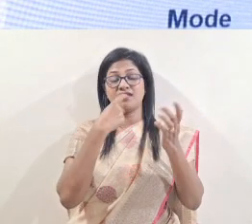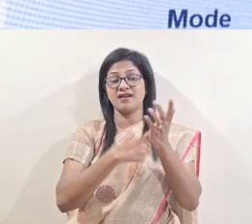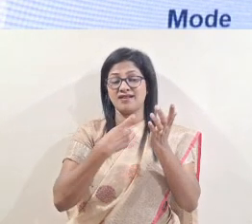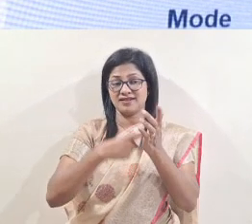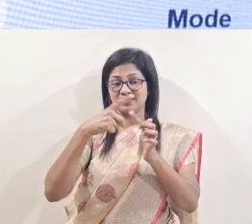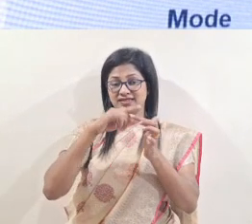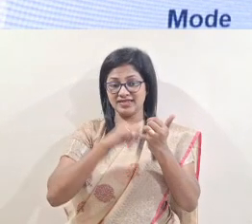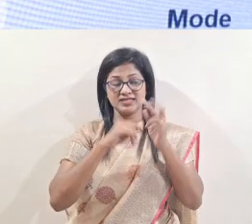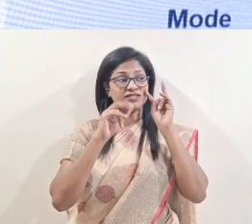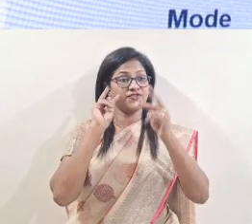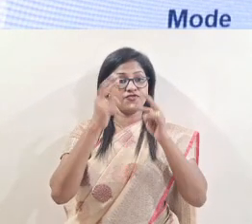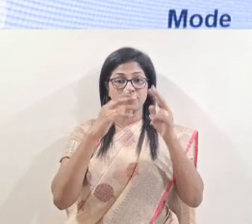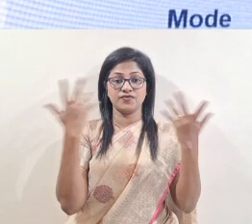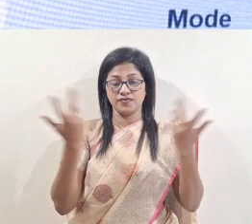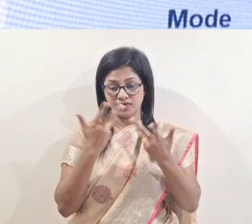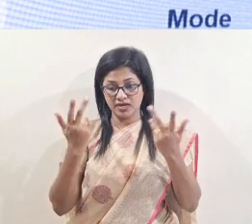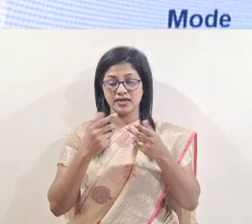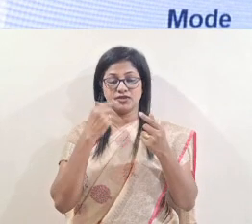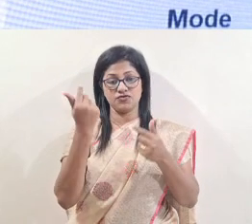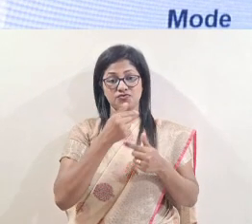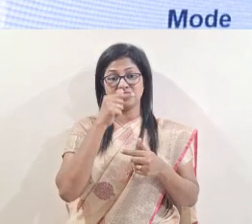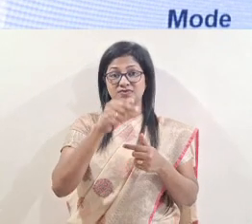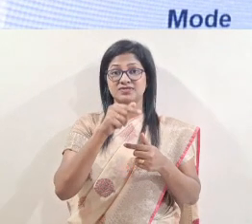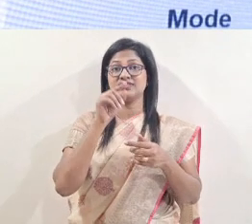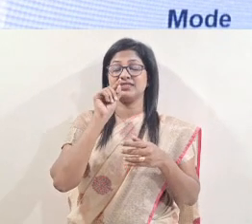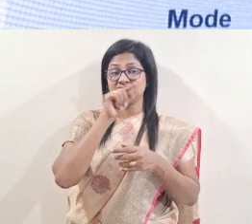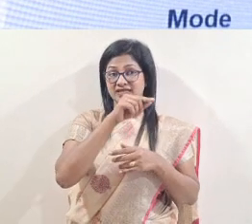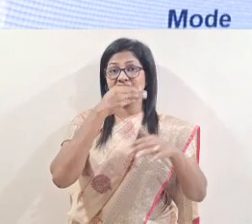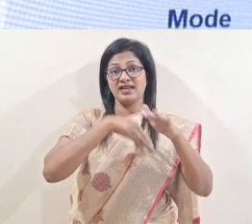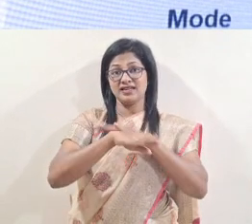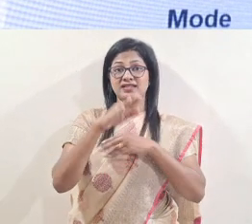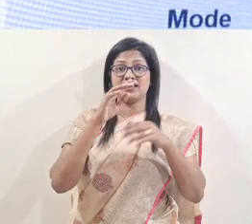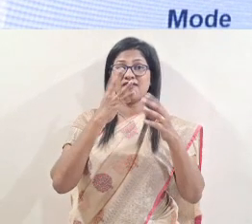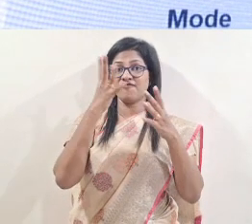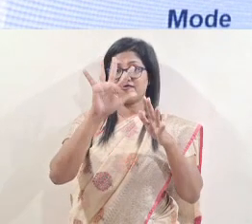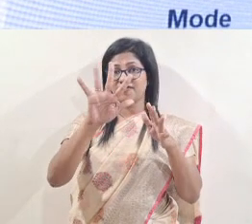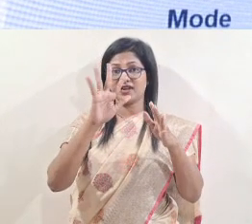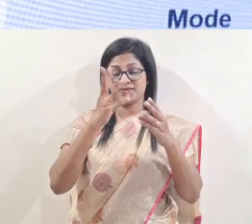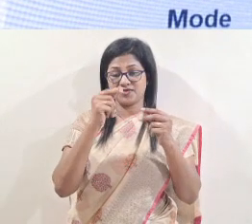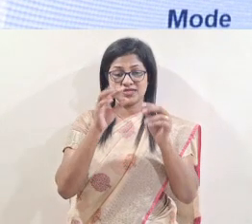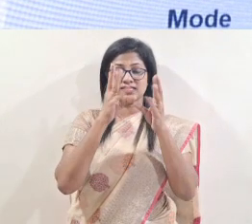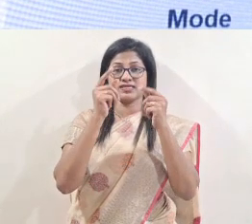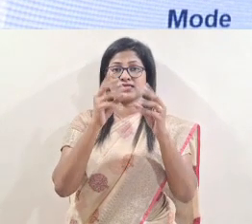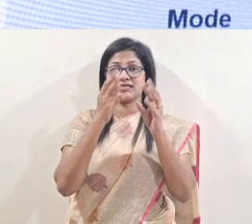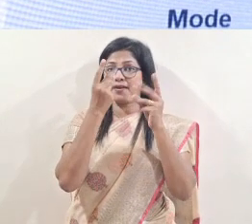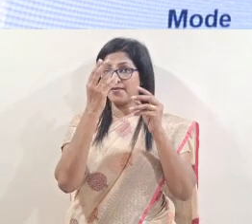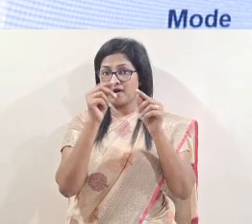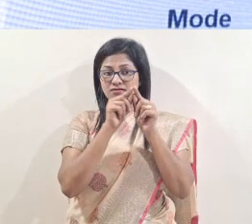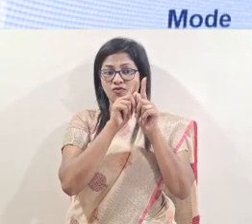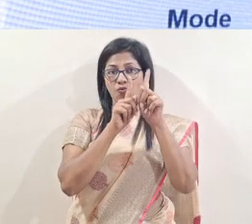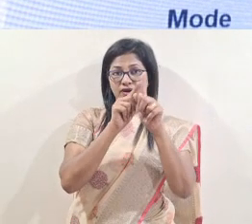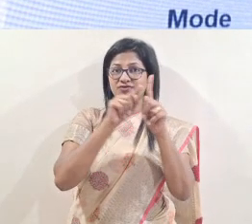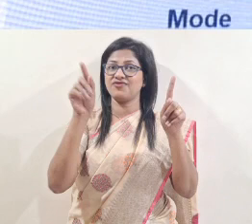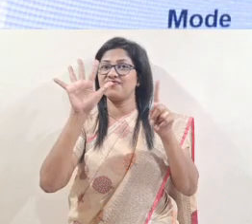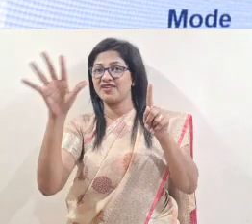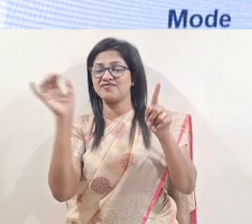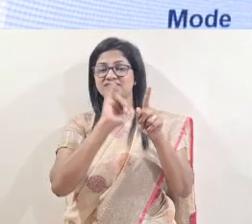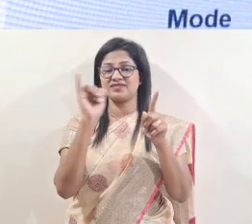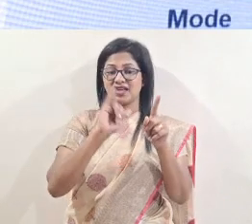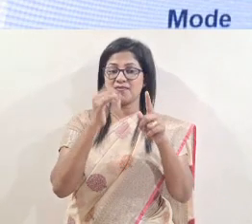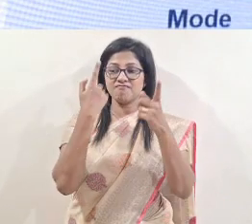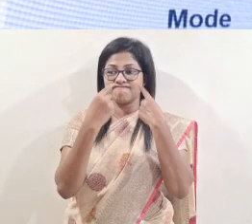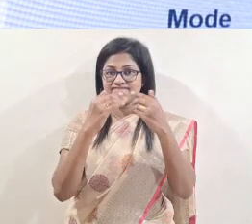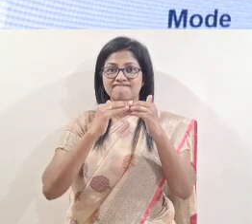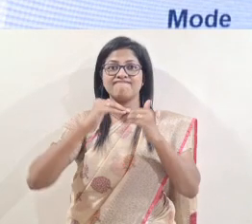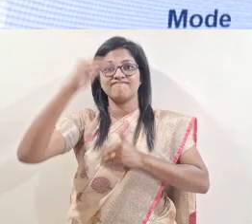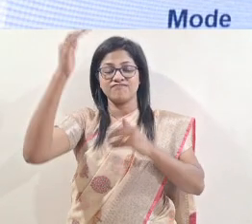Now the survey uses a 5-point Likert scale to capture the perception through extensive literature review. And keeping